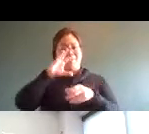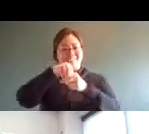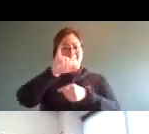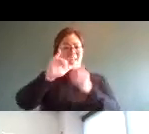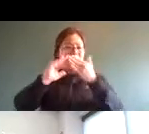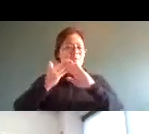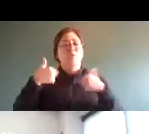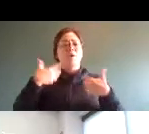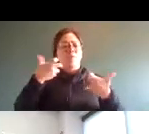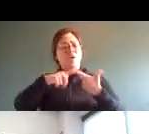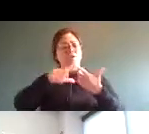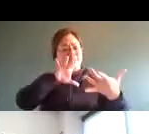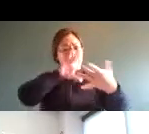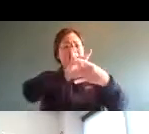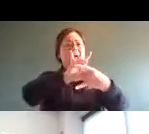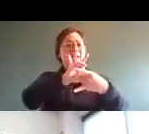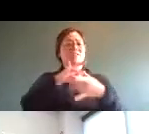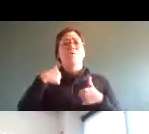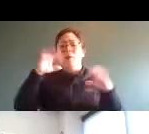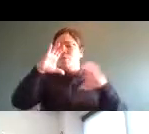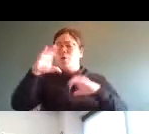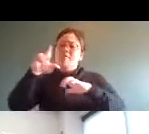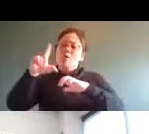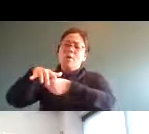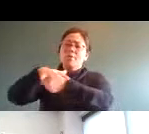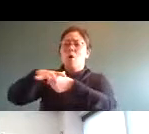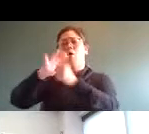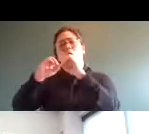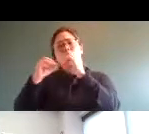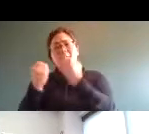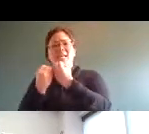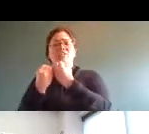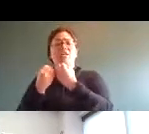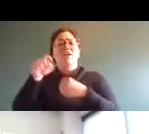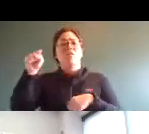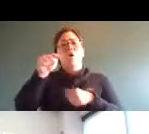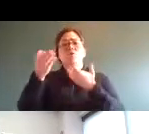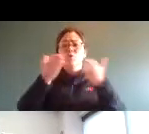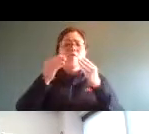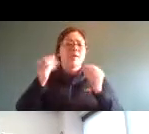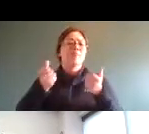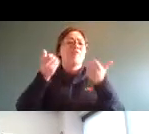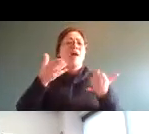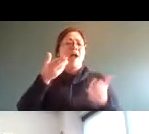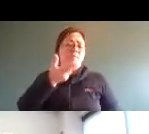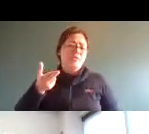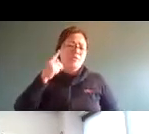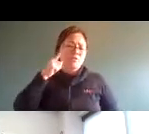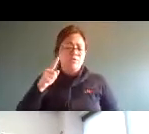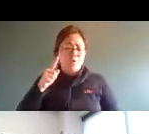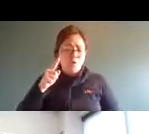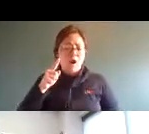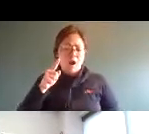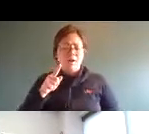so we look to connect with local organizations that serve and provide vital resources. And so we